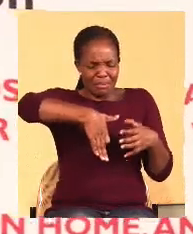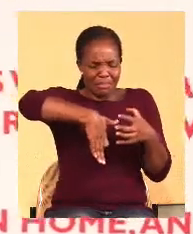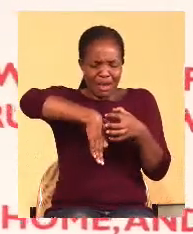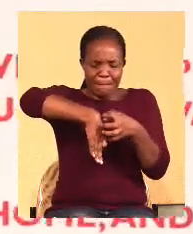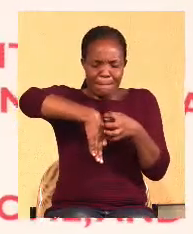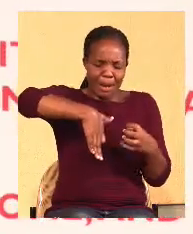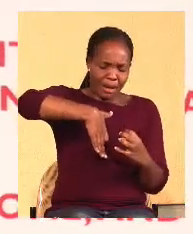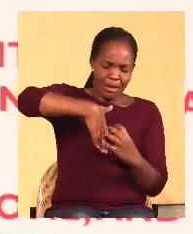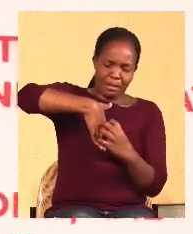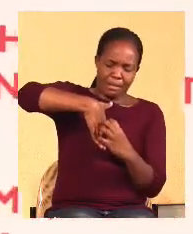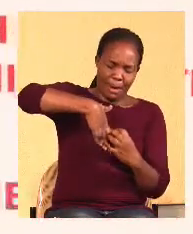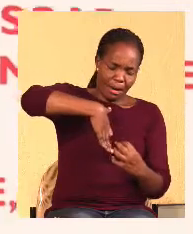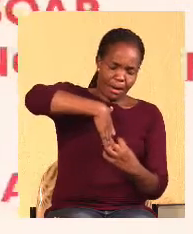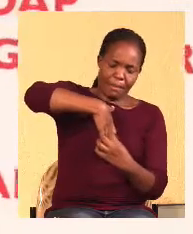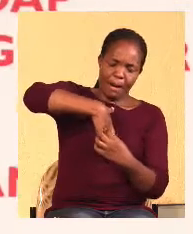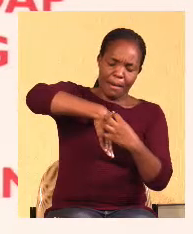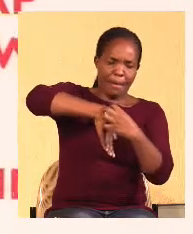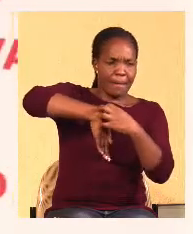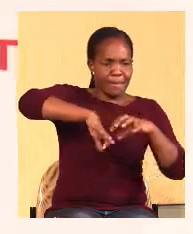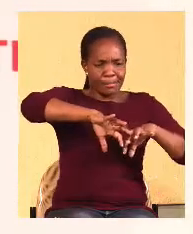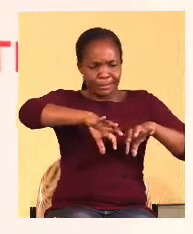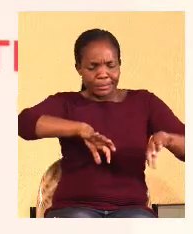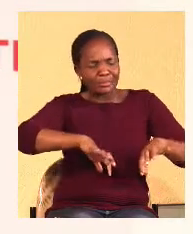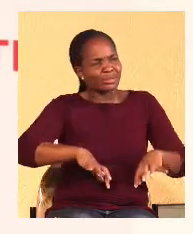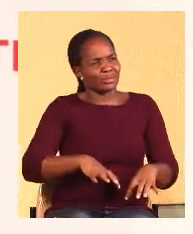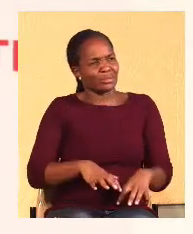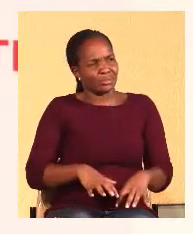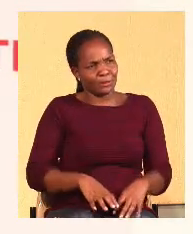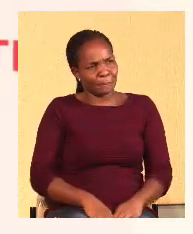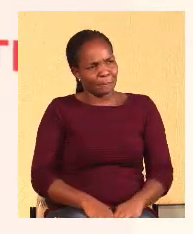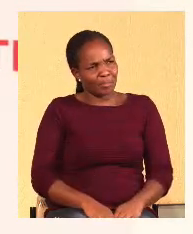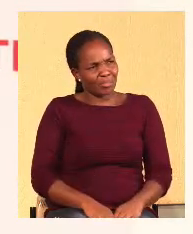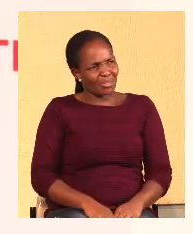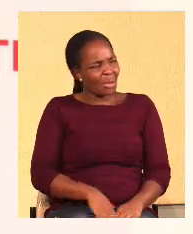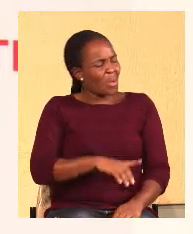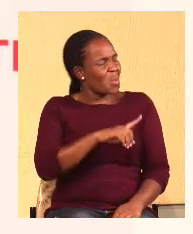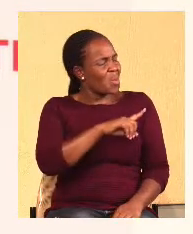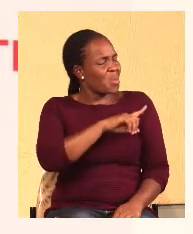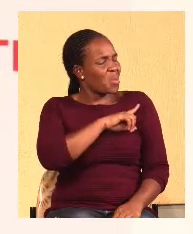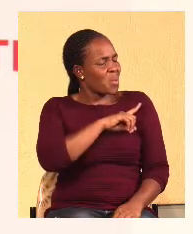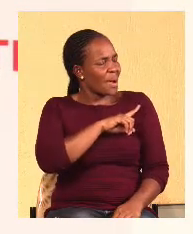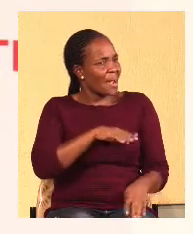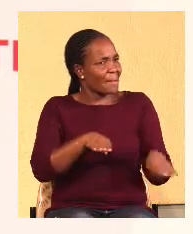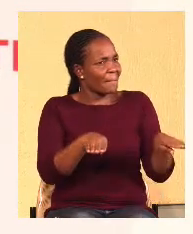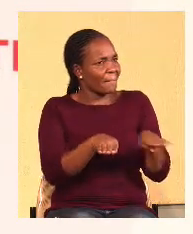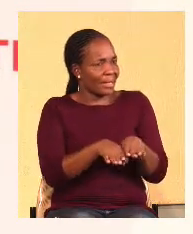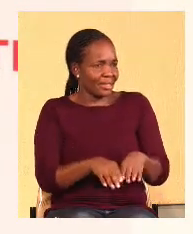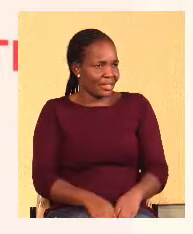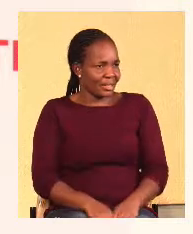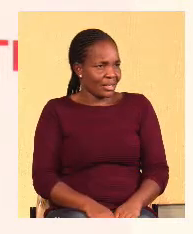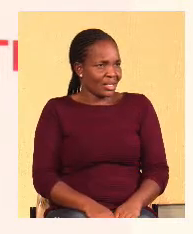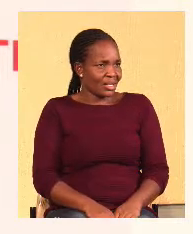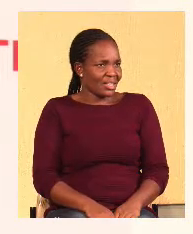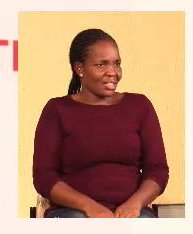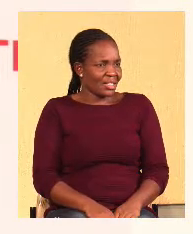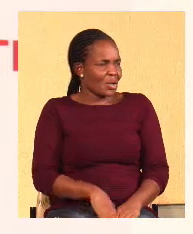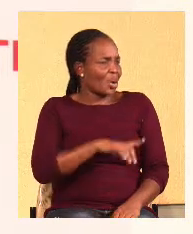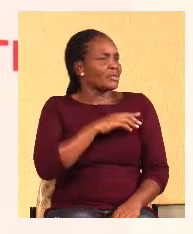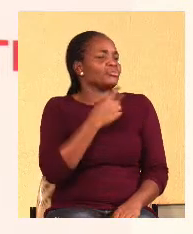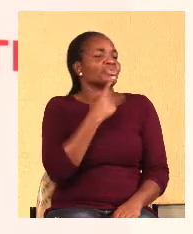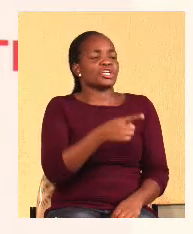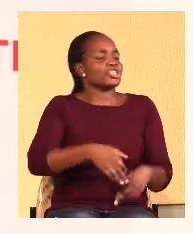that overlap with regions? Why was there a need to rather talk about zones and not of regions